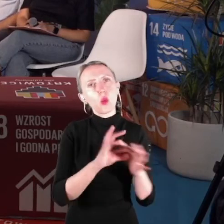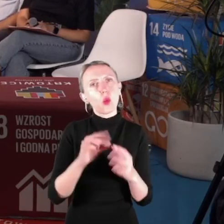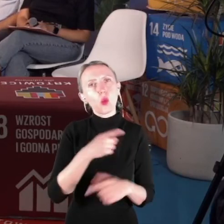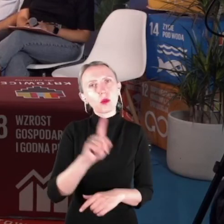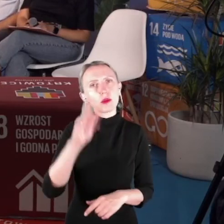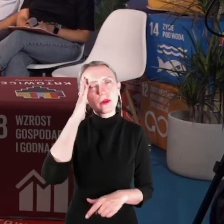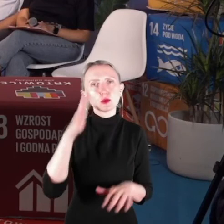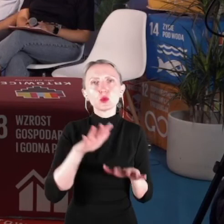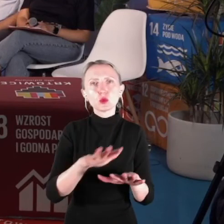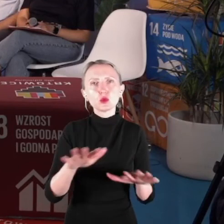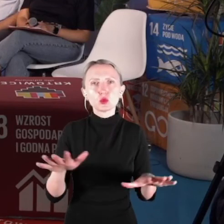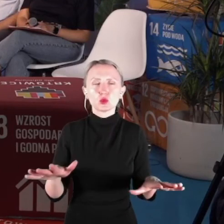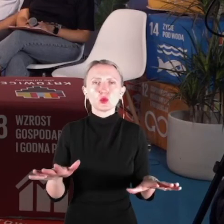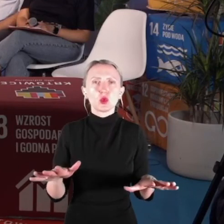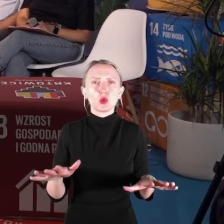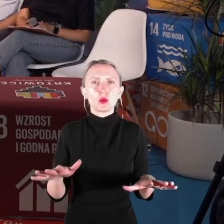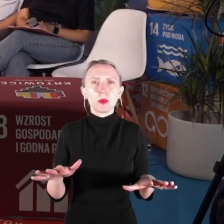with a design thinking process, basically.